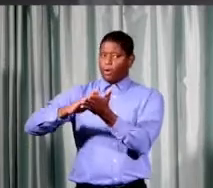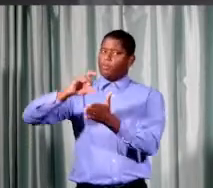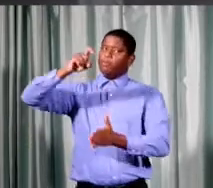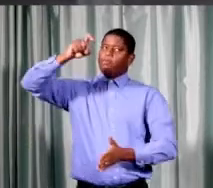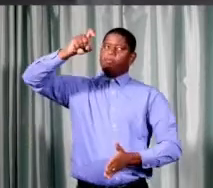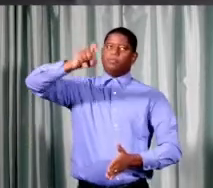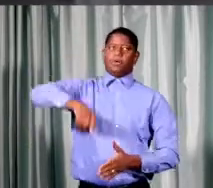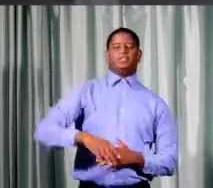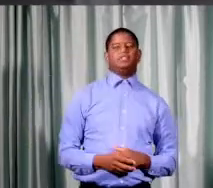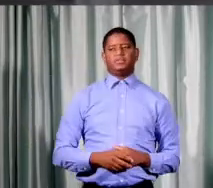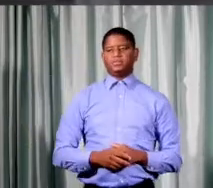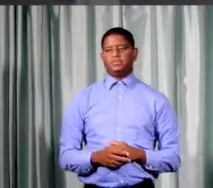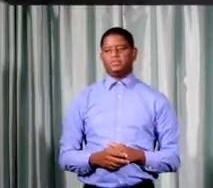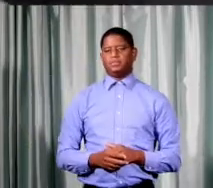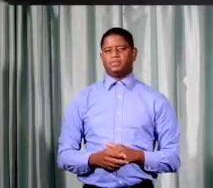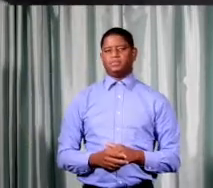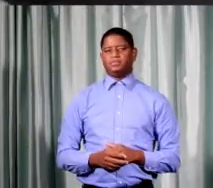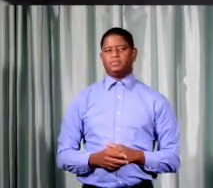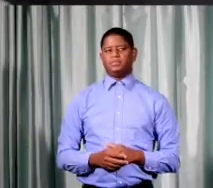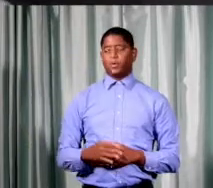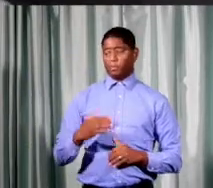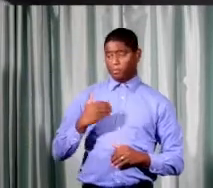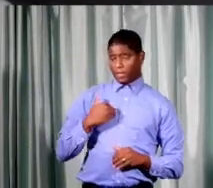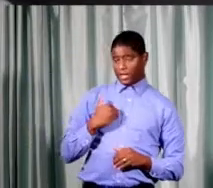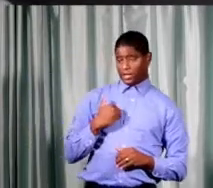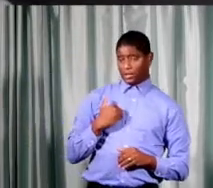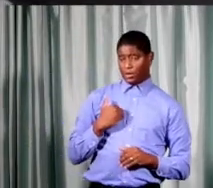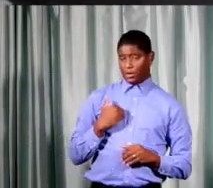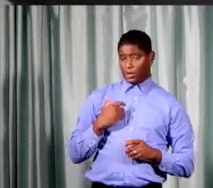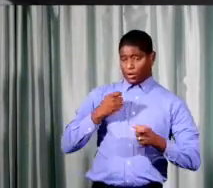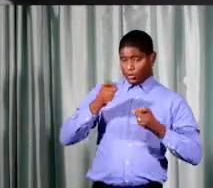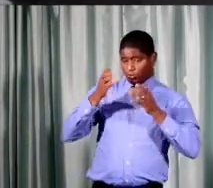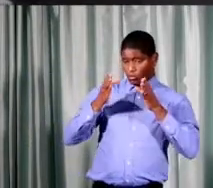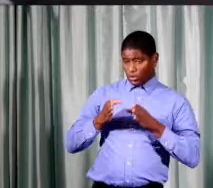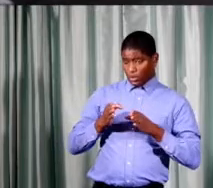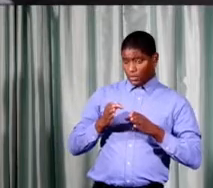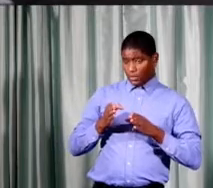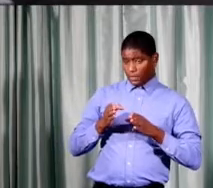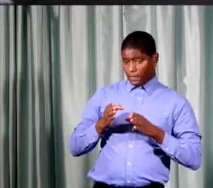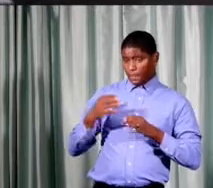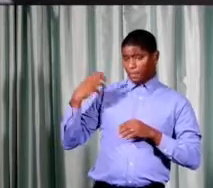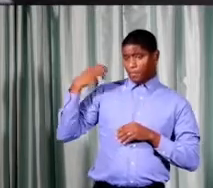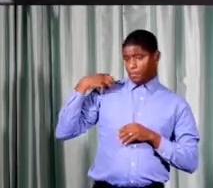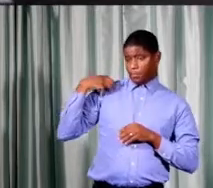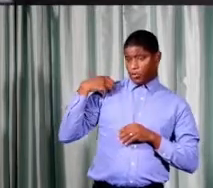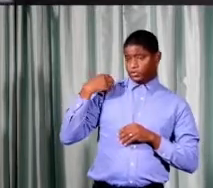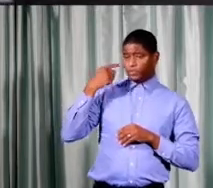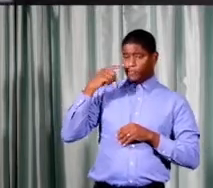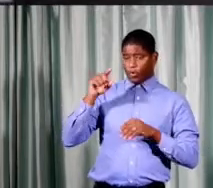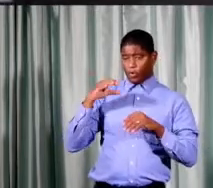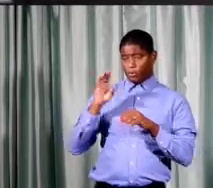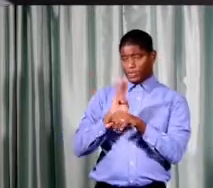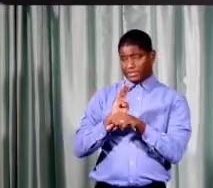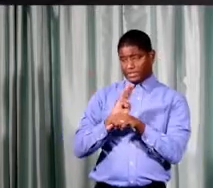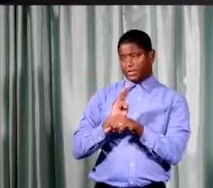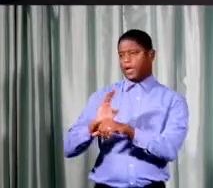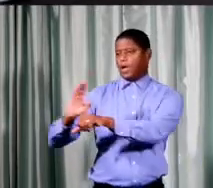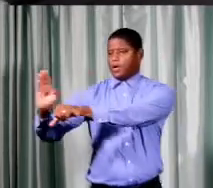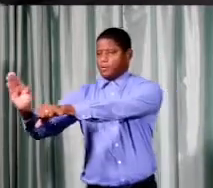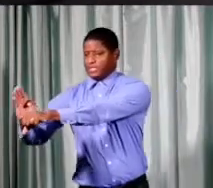business. All right? Assets are always equal